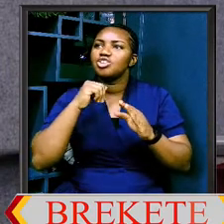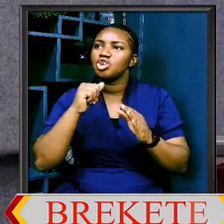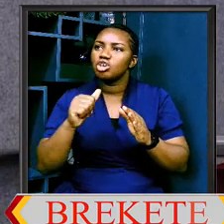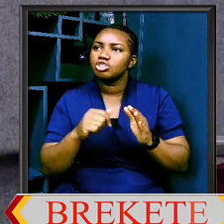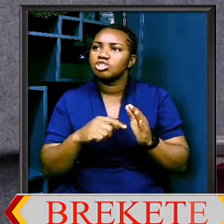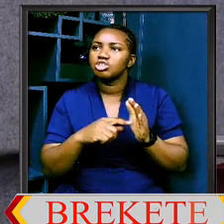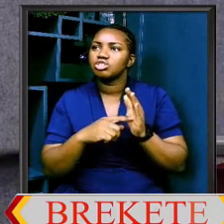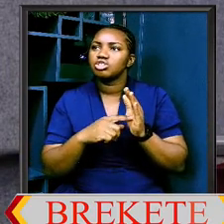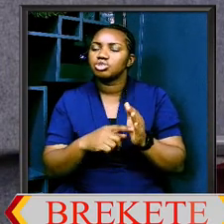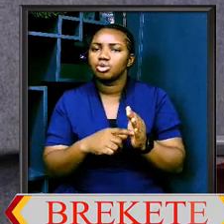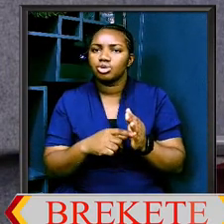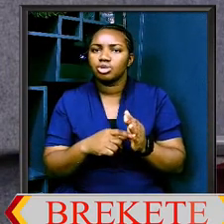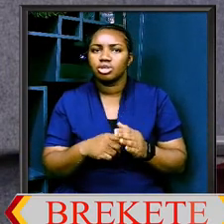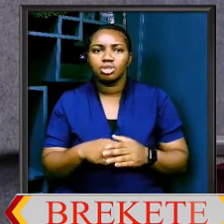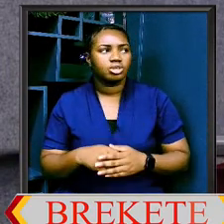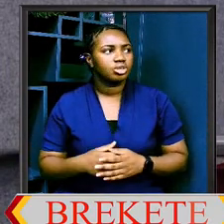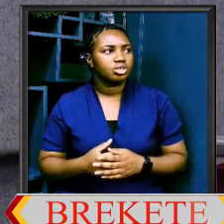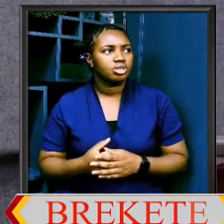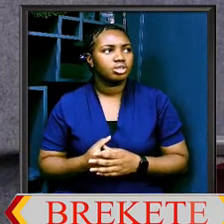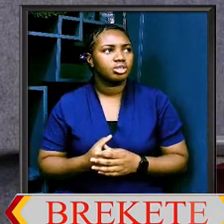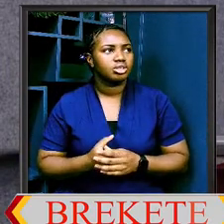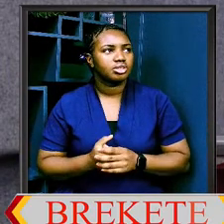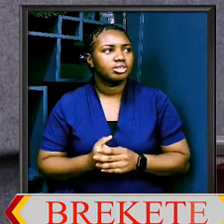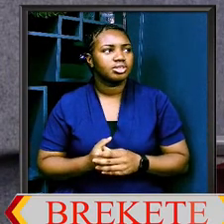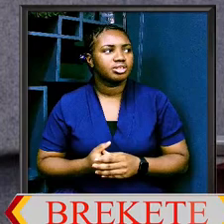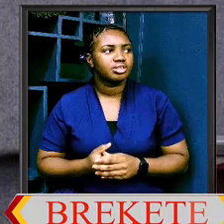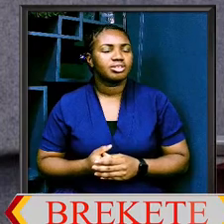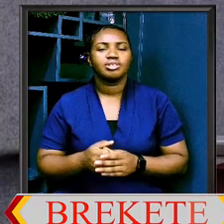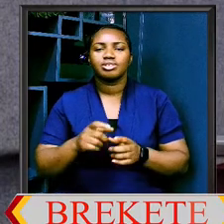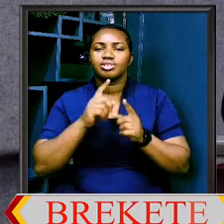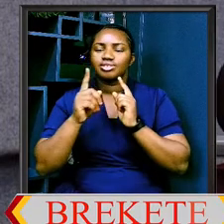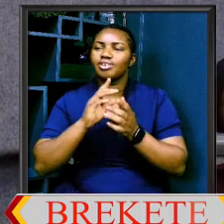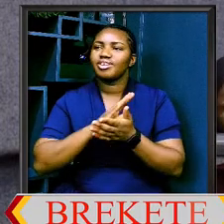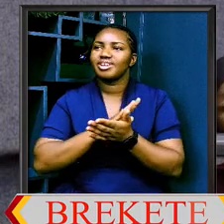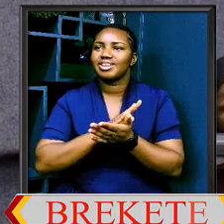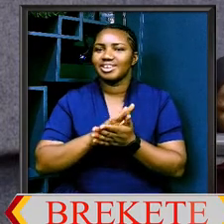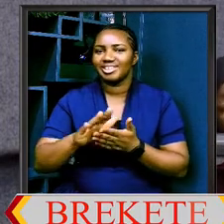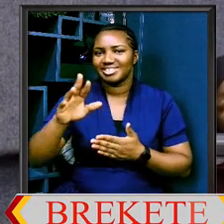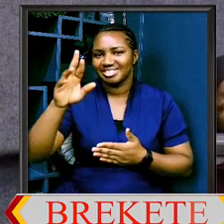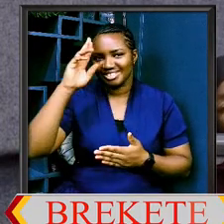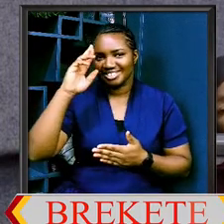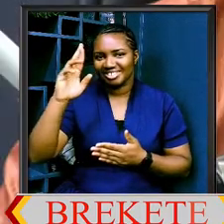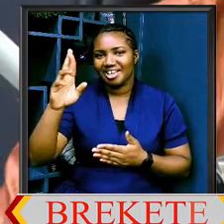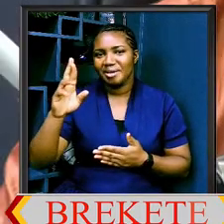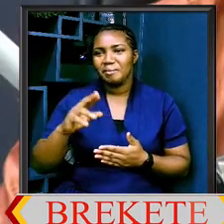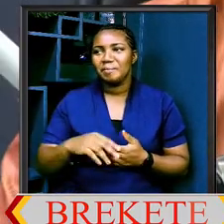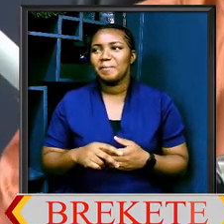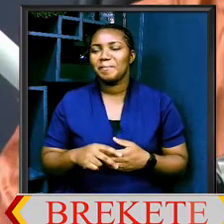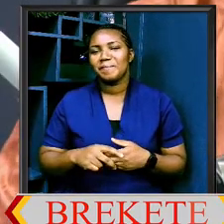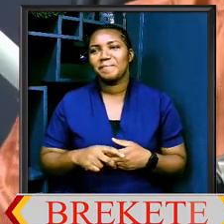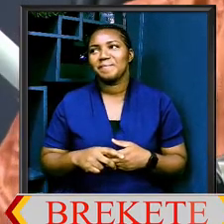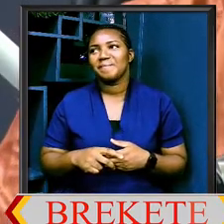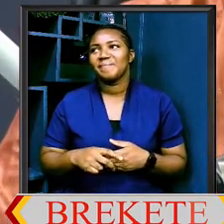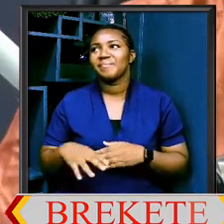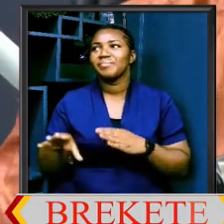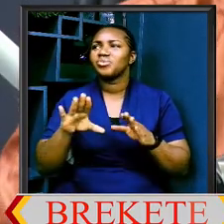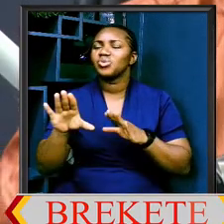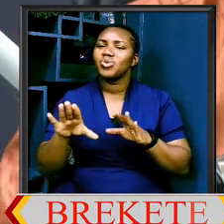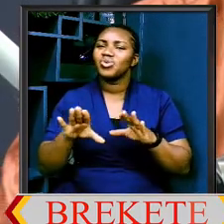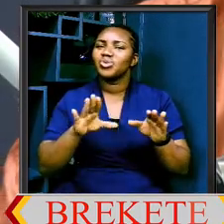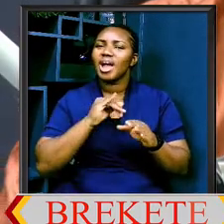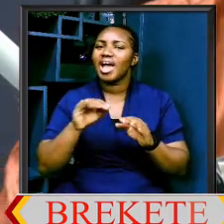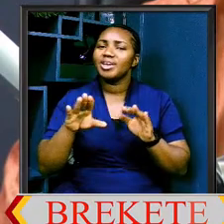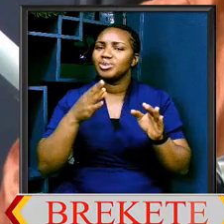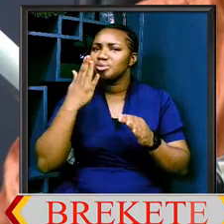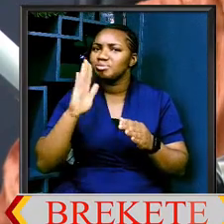Wait, no. Calm down. I say, make you know the talk, blah, blah, blah. Talk clearly, sir. Yes, so sir. That people go understand you, sir. Yes, sir. I be I do wrong as we